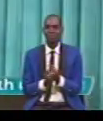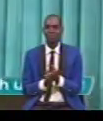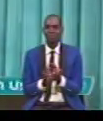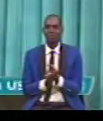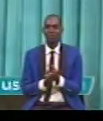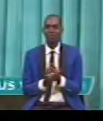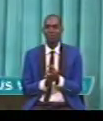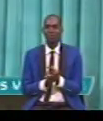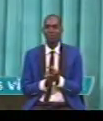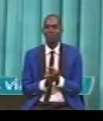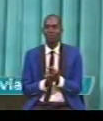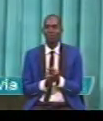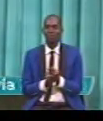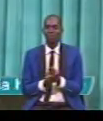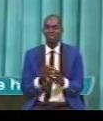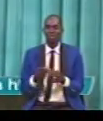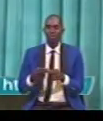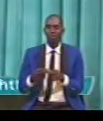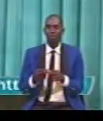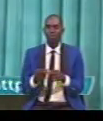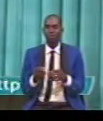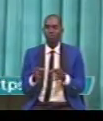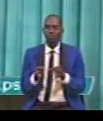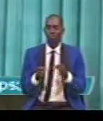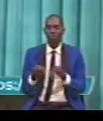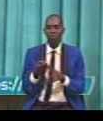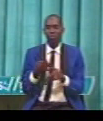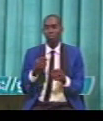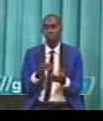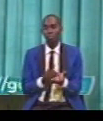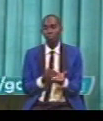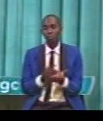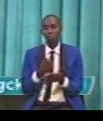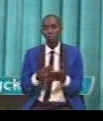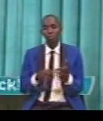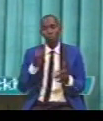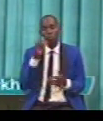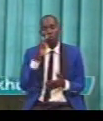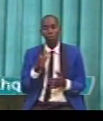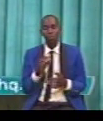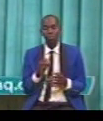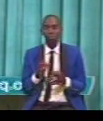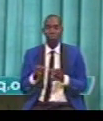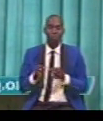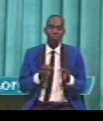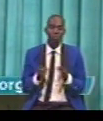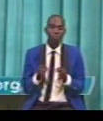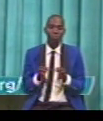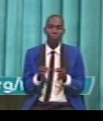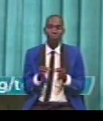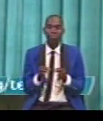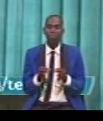A brief comment from the medical practitioner. Okay, so what she's describing is spondylitis.